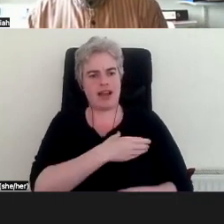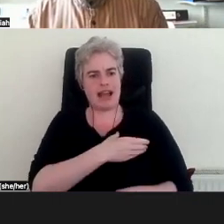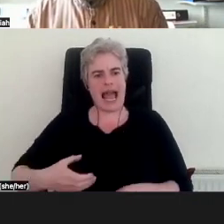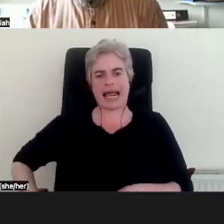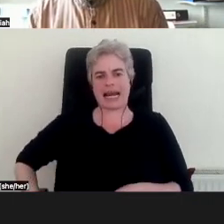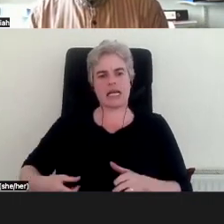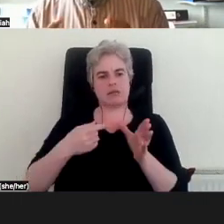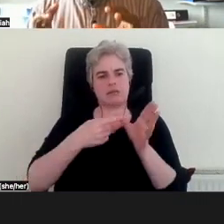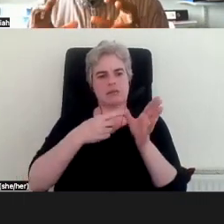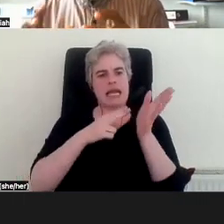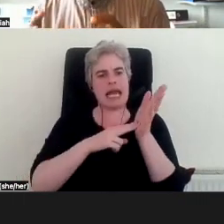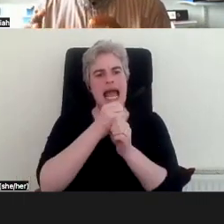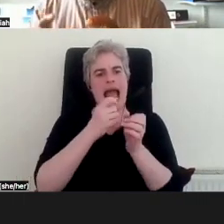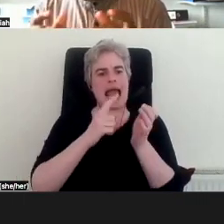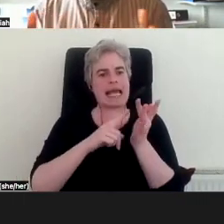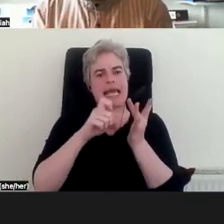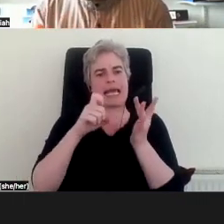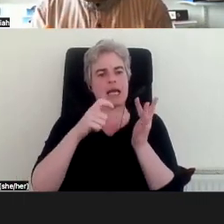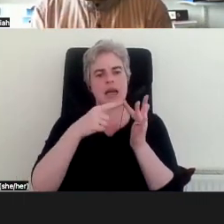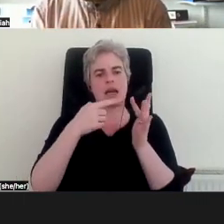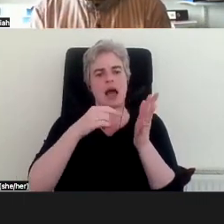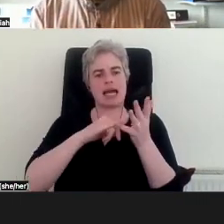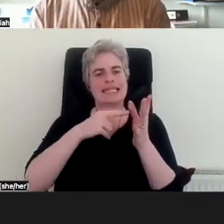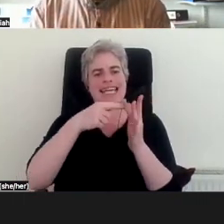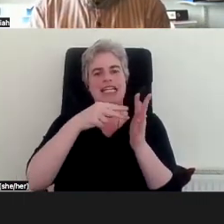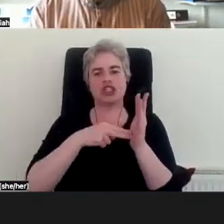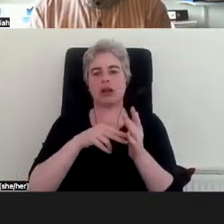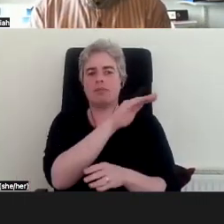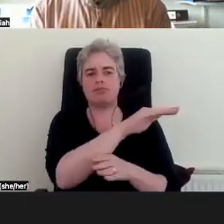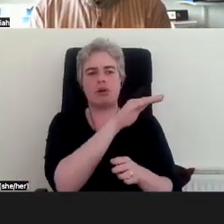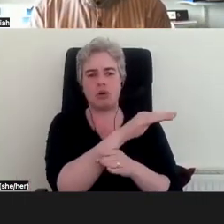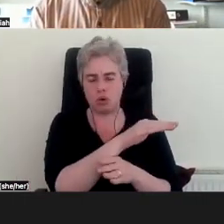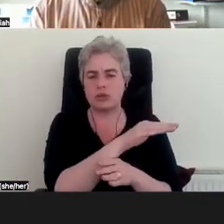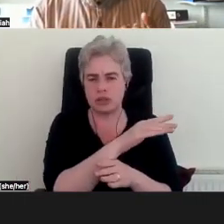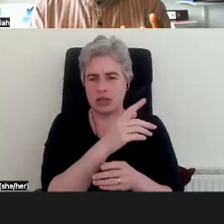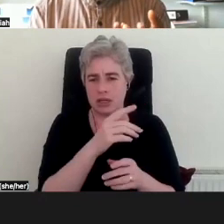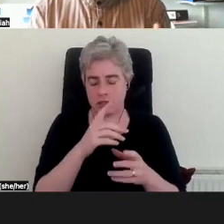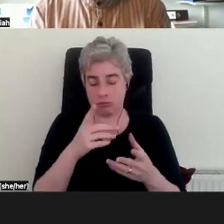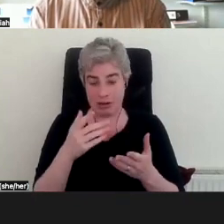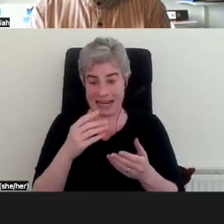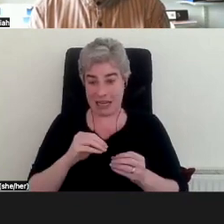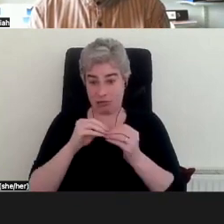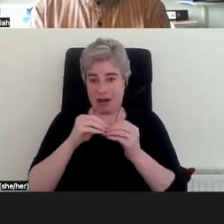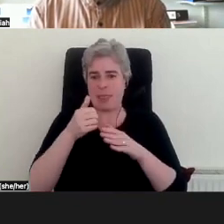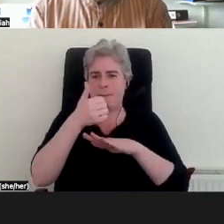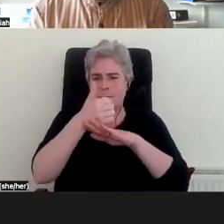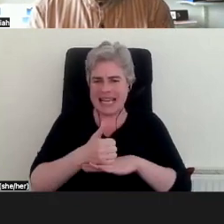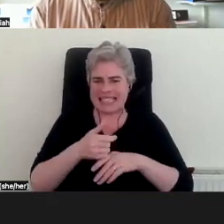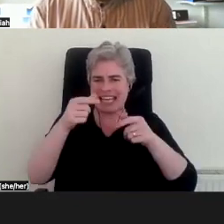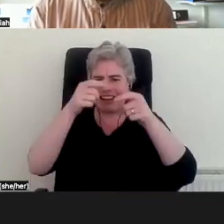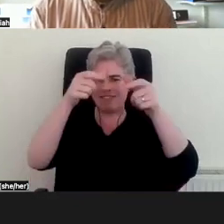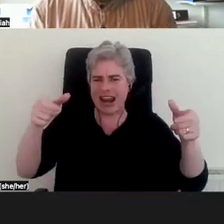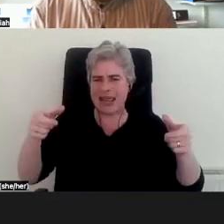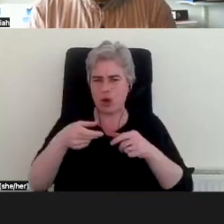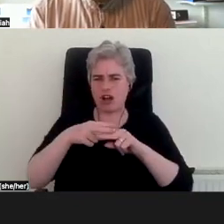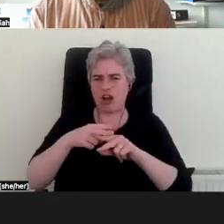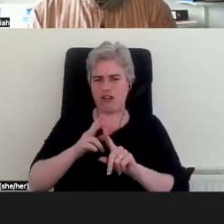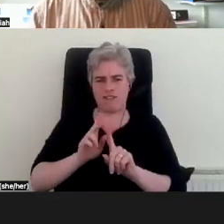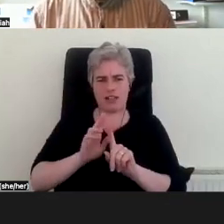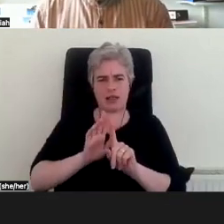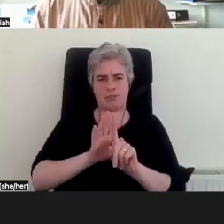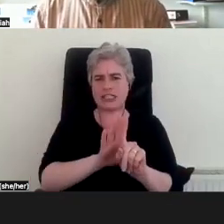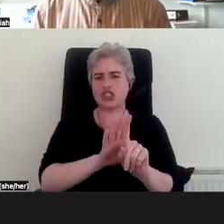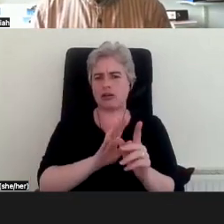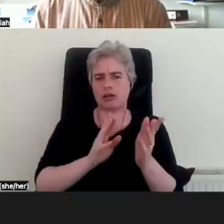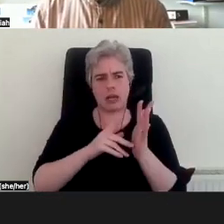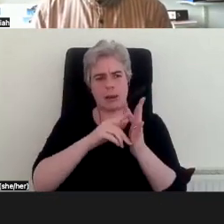to understand, because that kind of provides the basic framework of mission and how it is understood